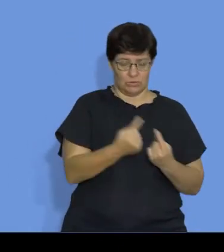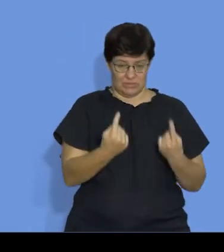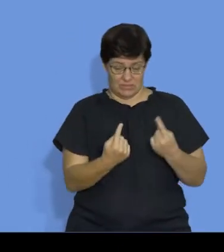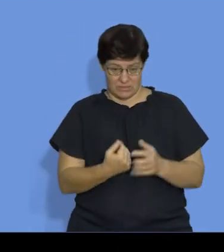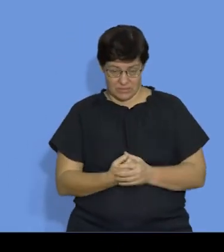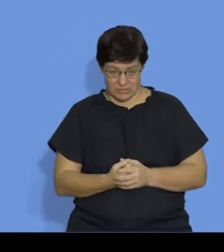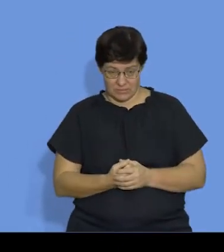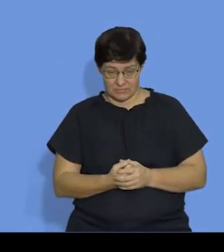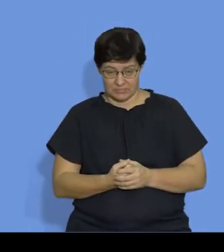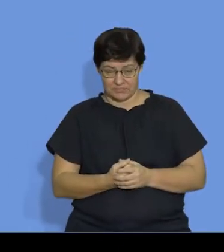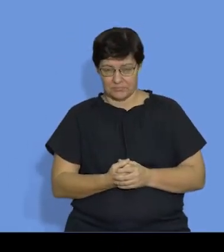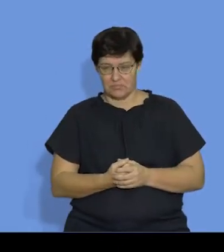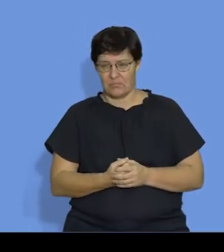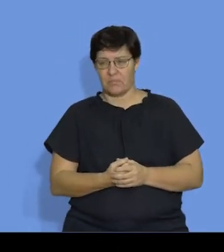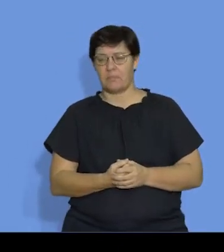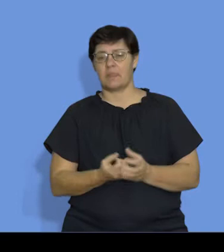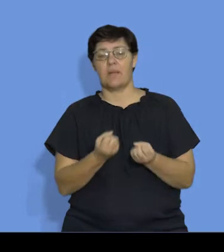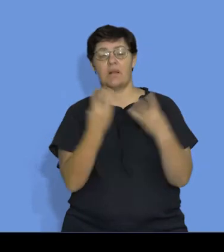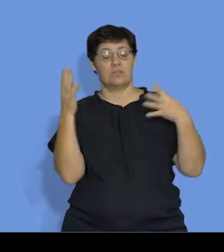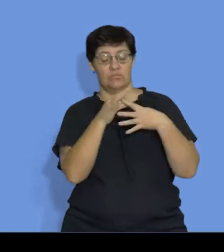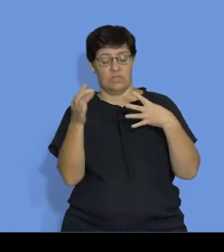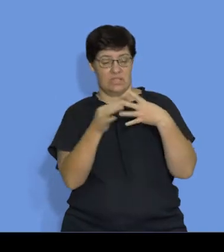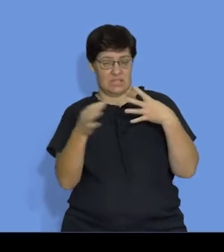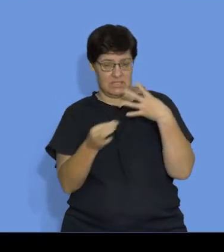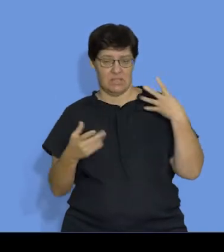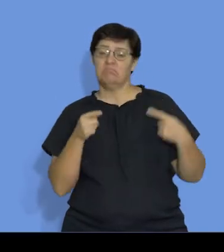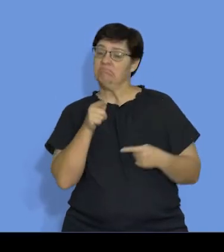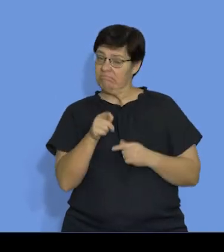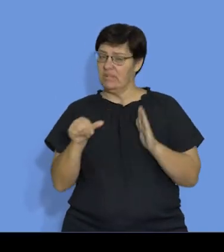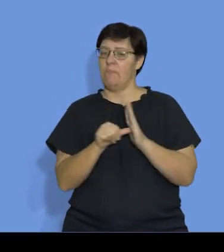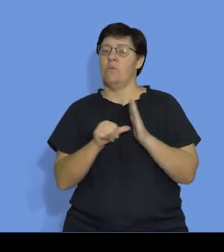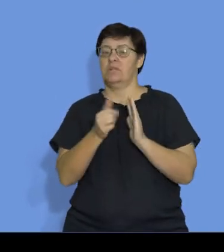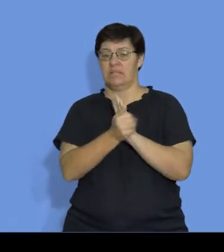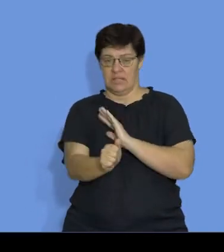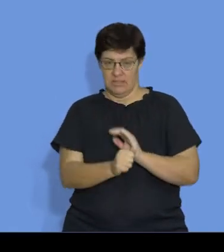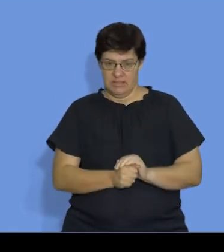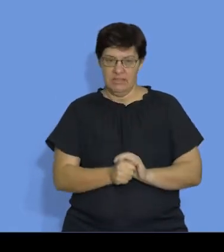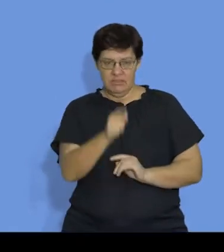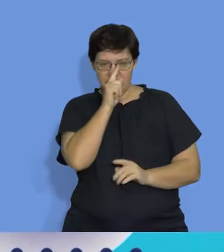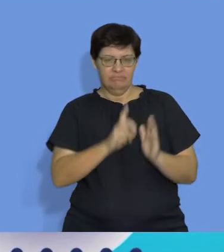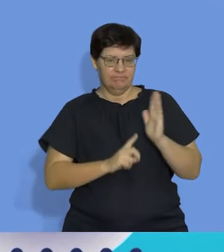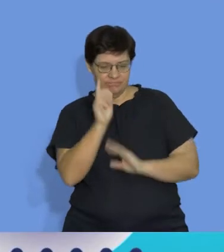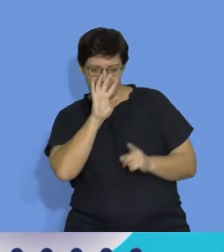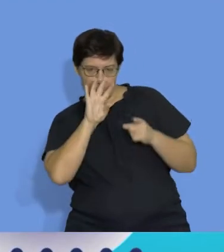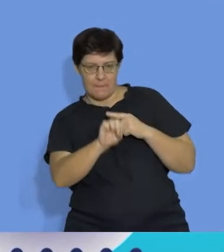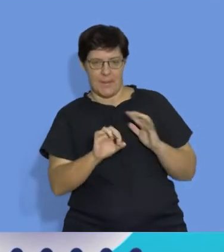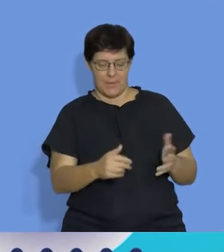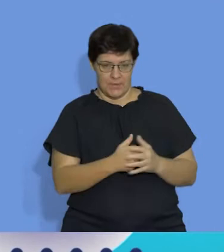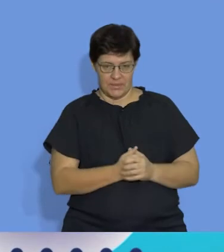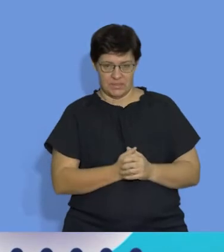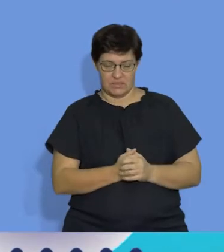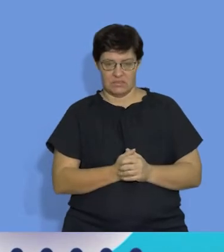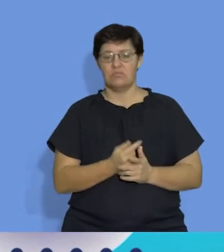electrons. Right. Multiple choice is one of the very important skills, that you need to develop. And for us to be able